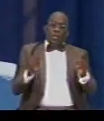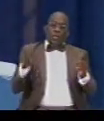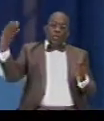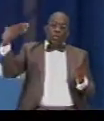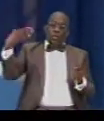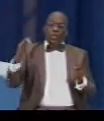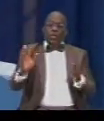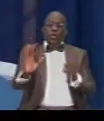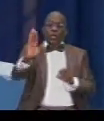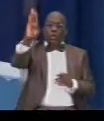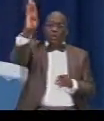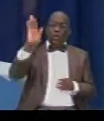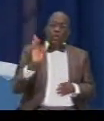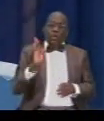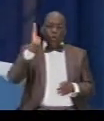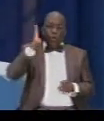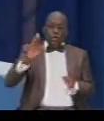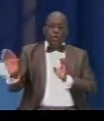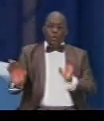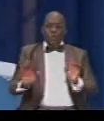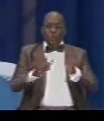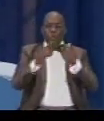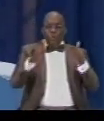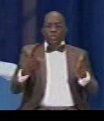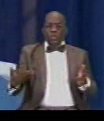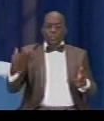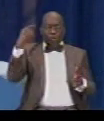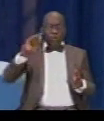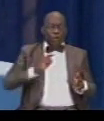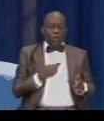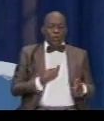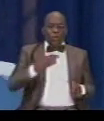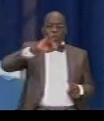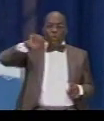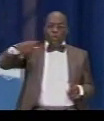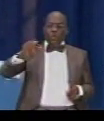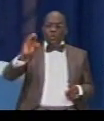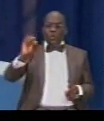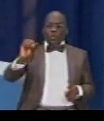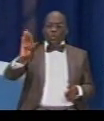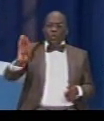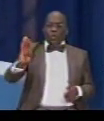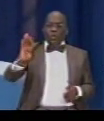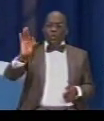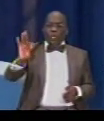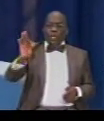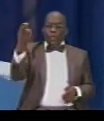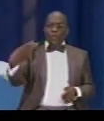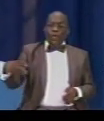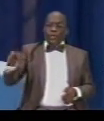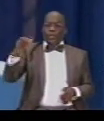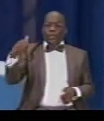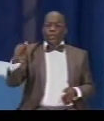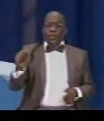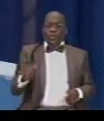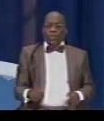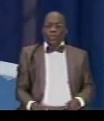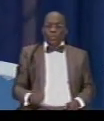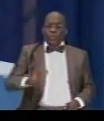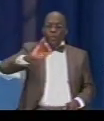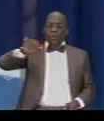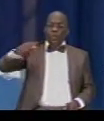Job chapter 9, I'm reading at verse 10. Quickly.